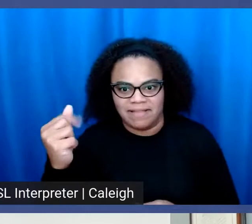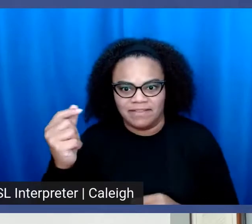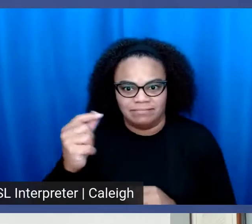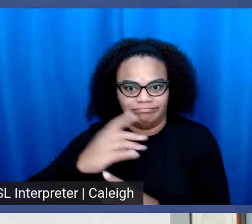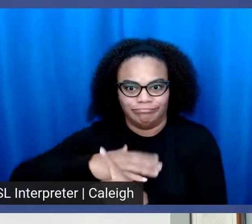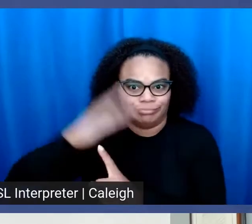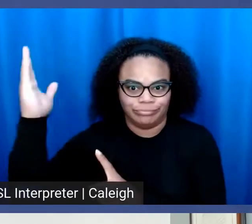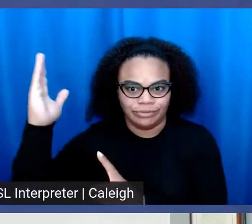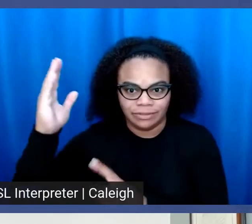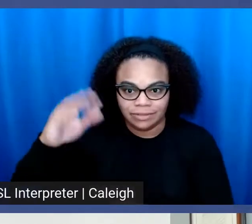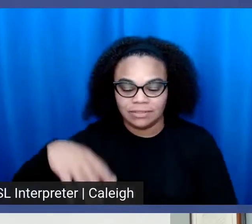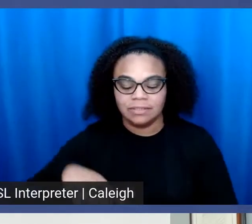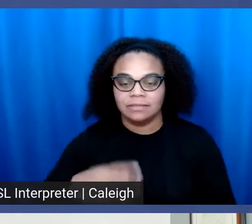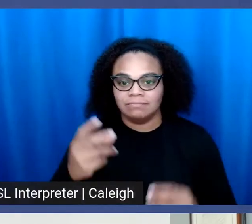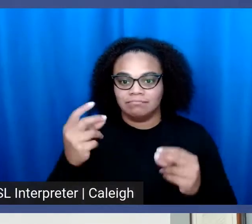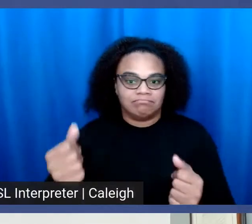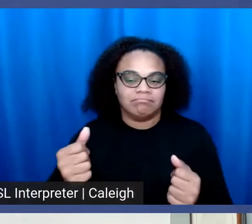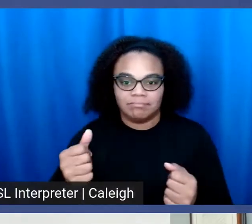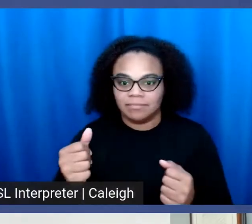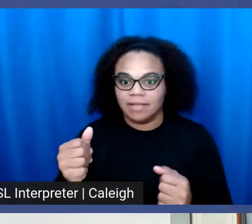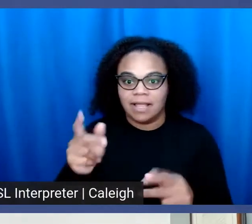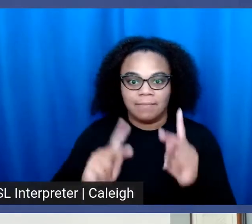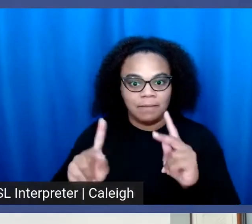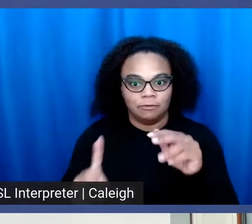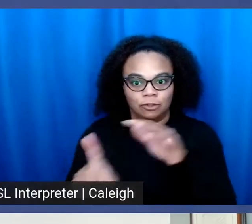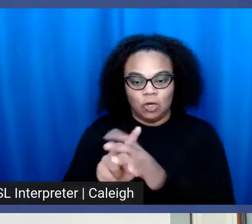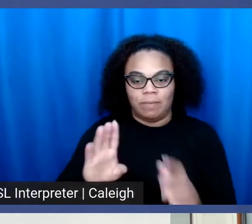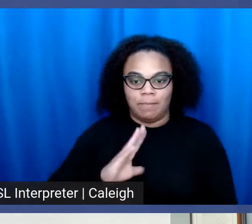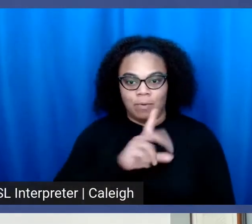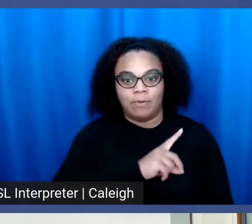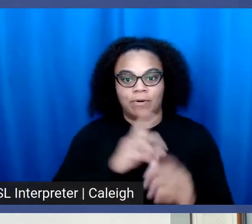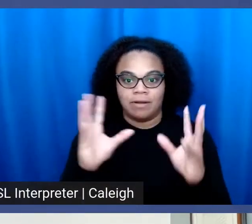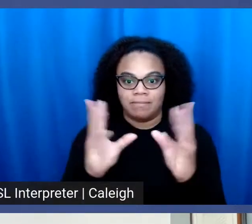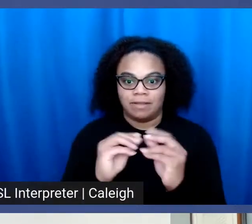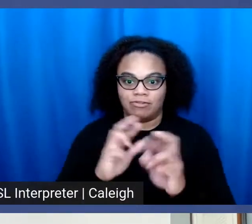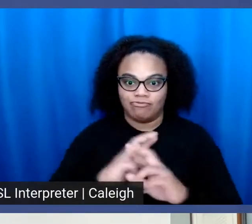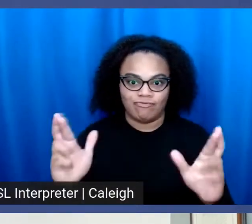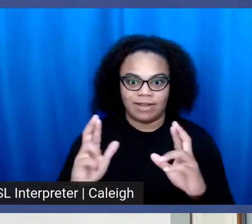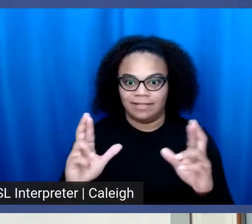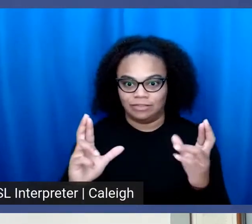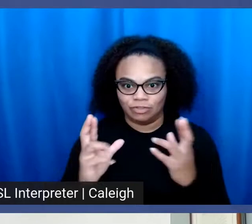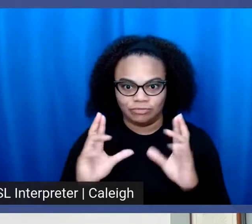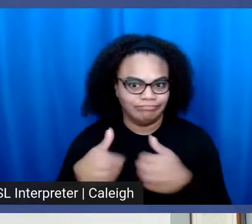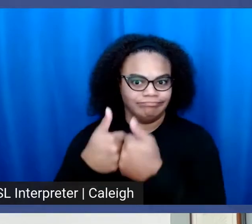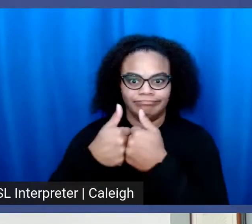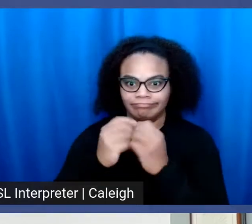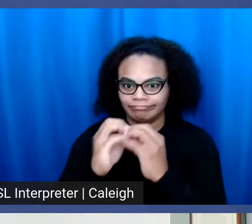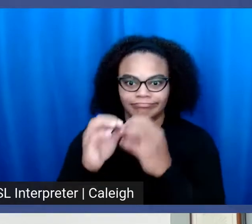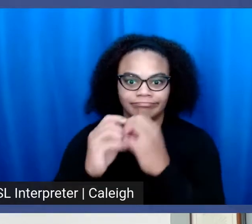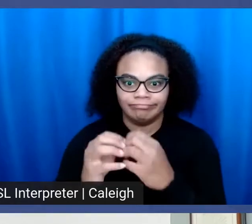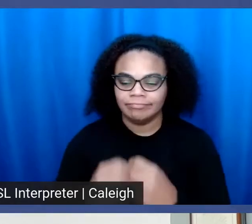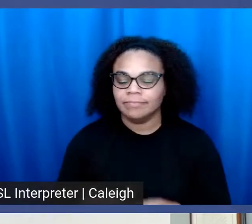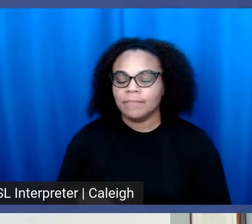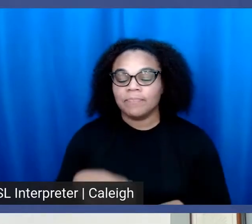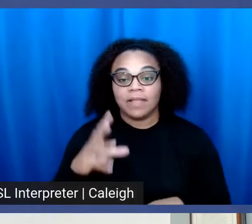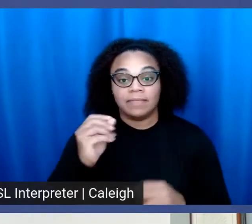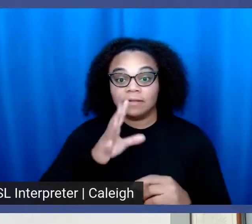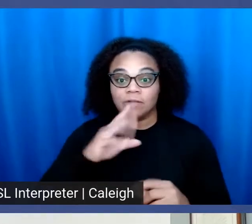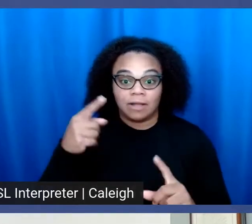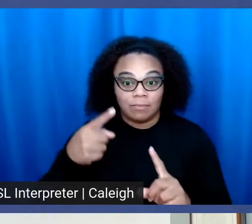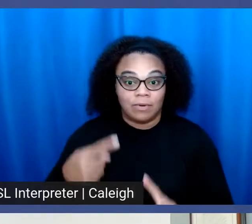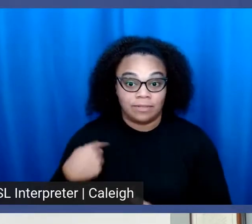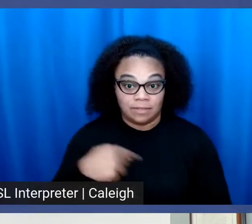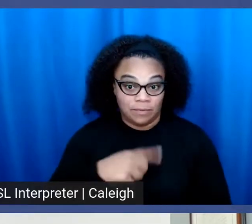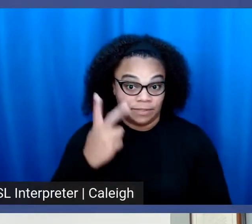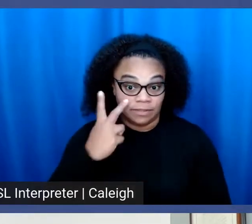at board meetings ready for battle. And the tactics and talking points that they're using, which we saw displayed at our September board